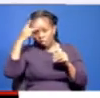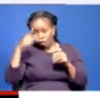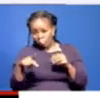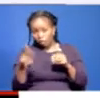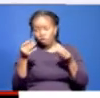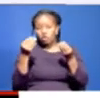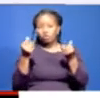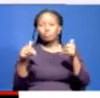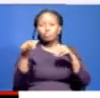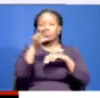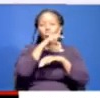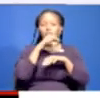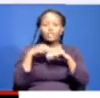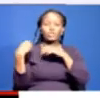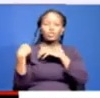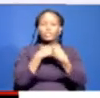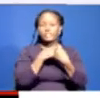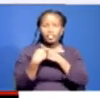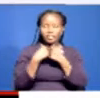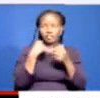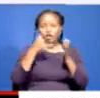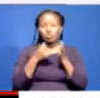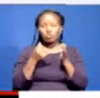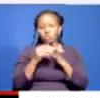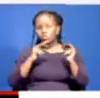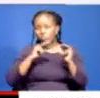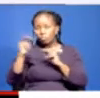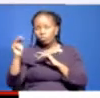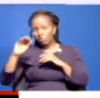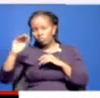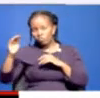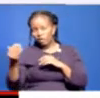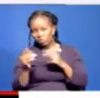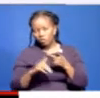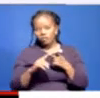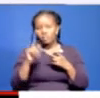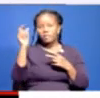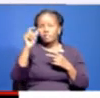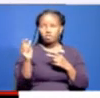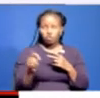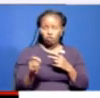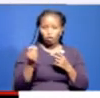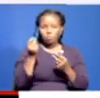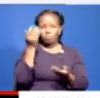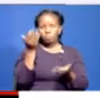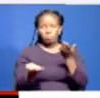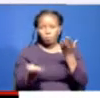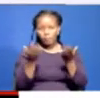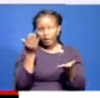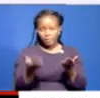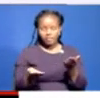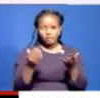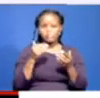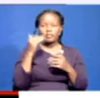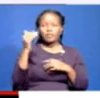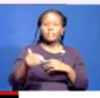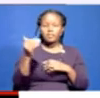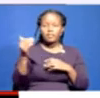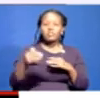challenges, including urbanization, regional imbalances and inequalities,